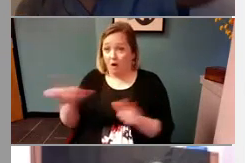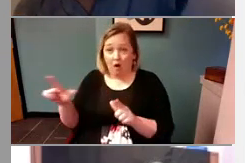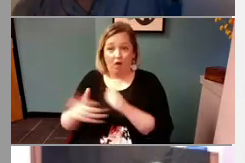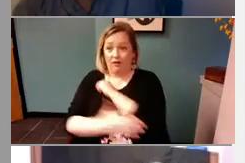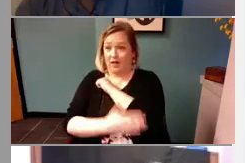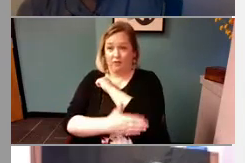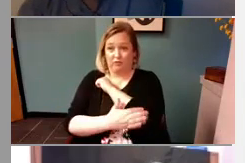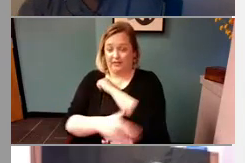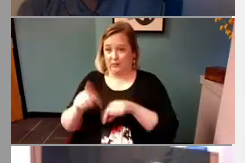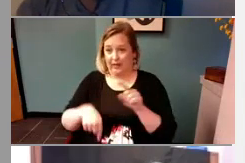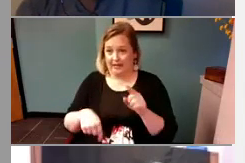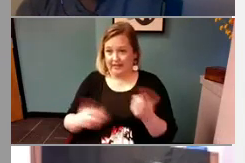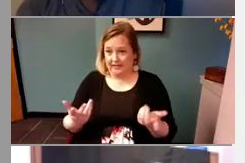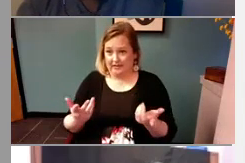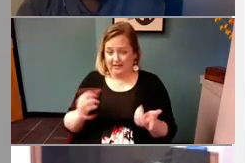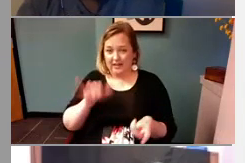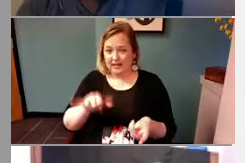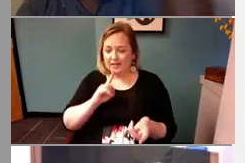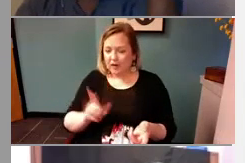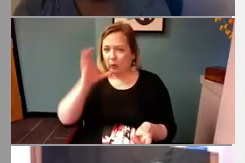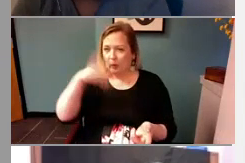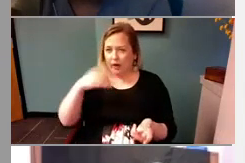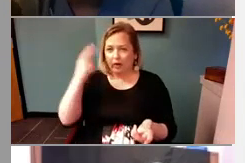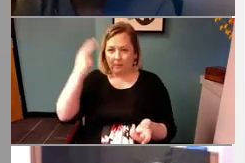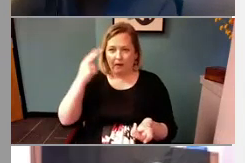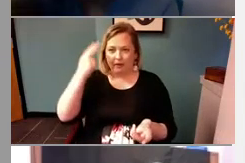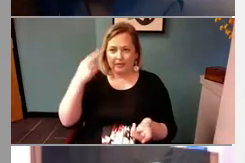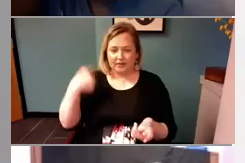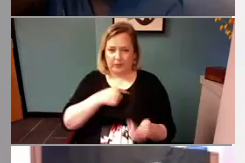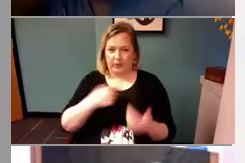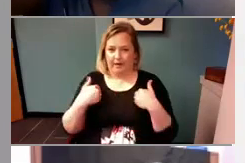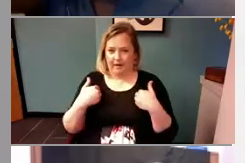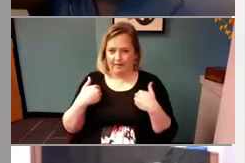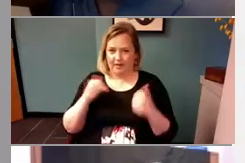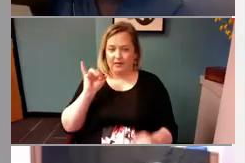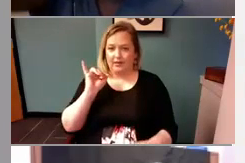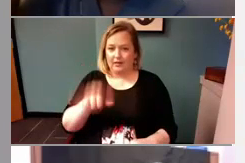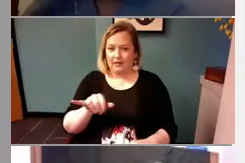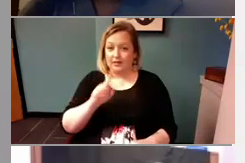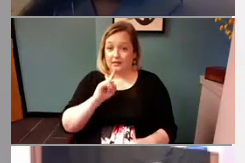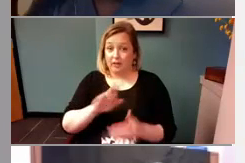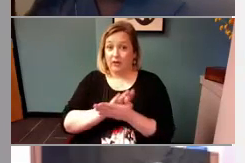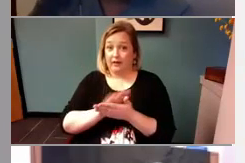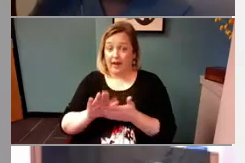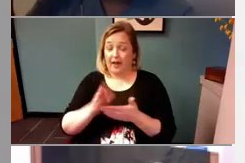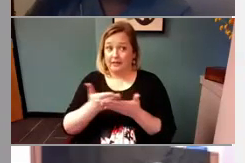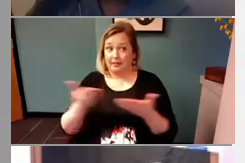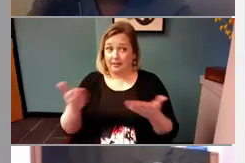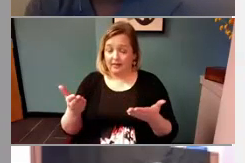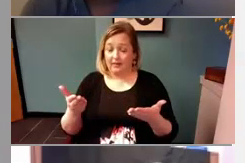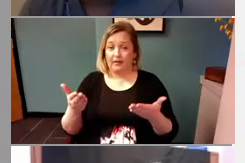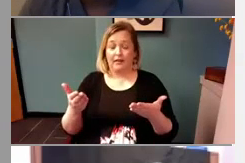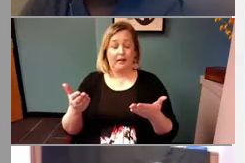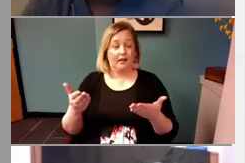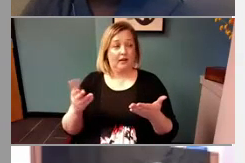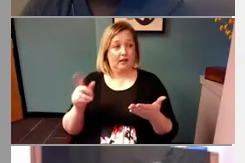Right, so that is a very weird hypothesis that we have, and that is a very nice thing to